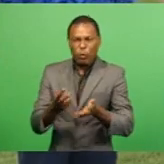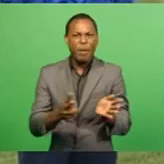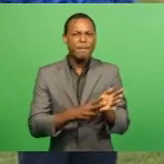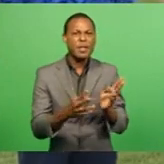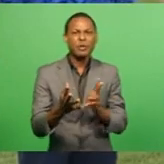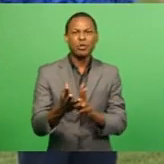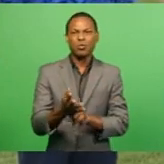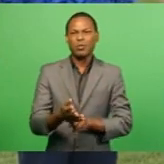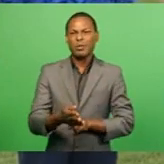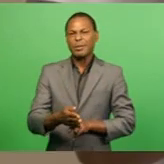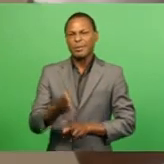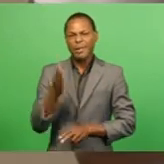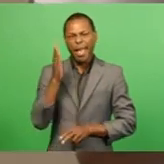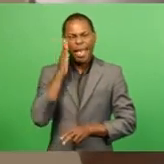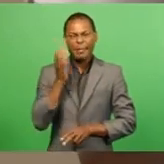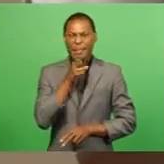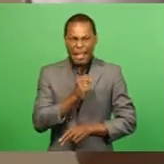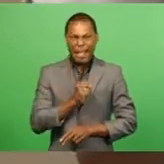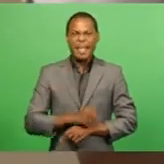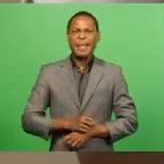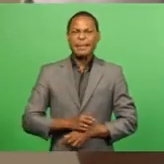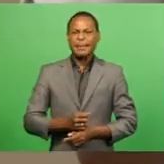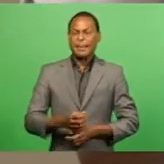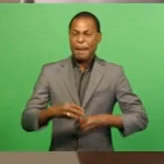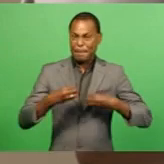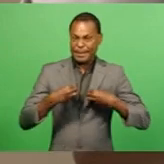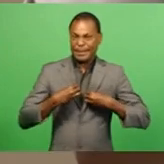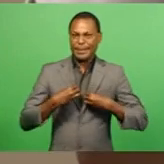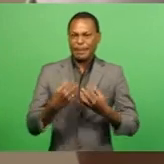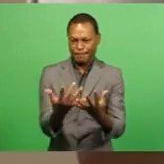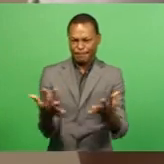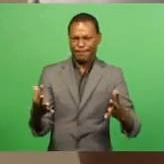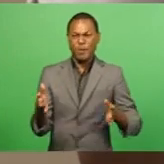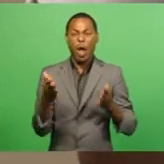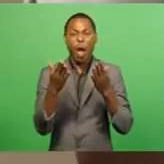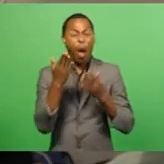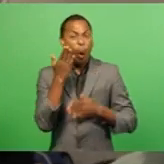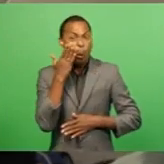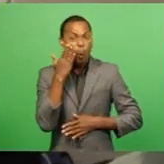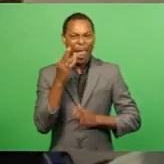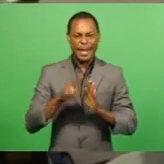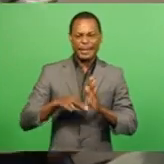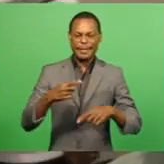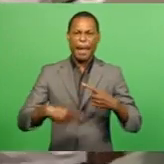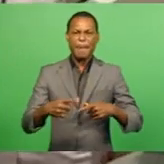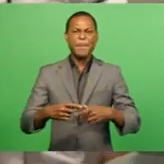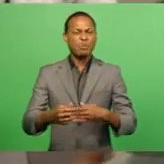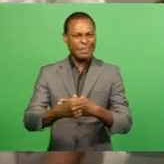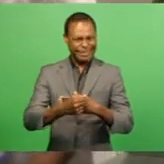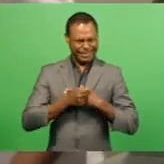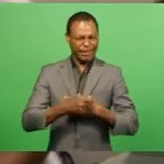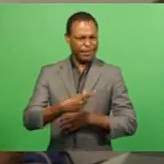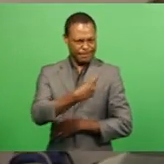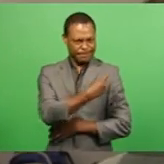headmen, businesses and the public in raising awareness on the safeties of the COVID-19